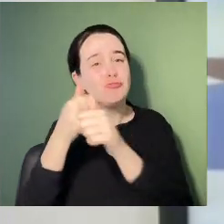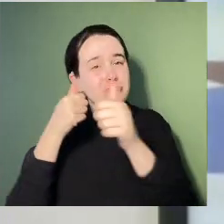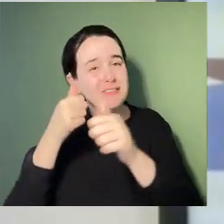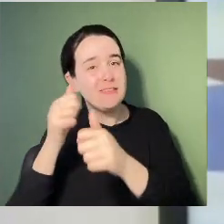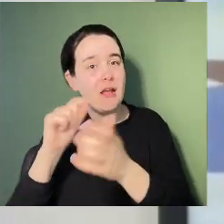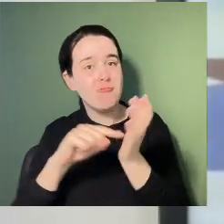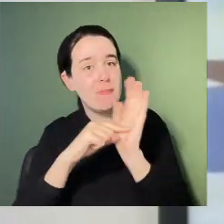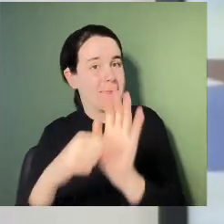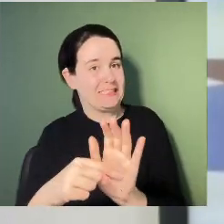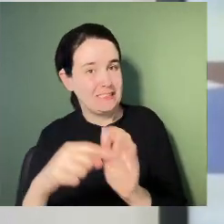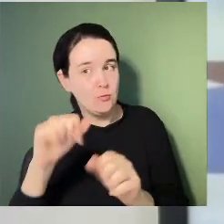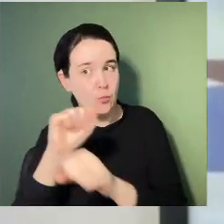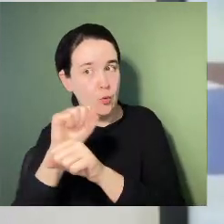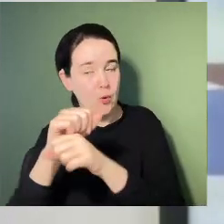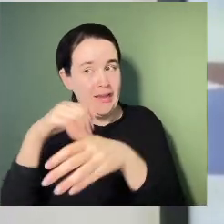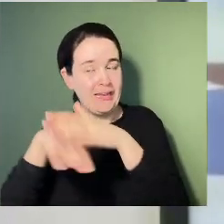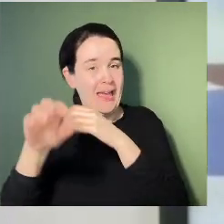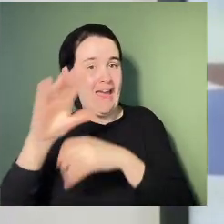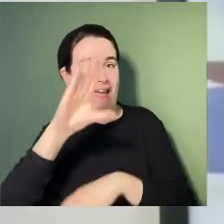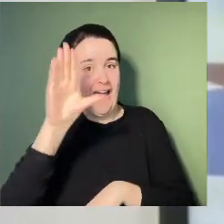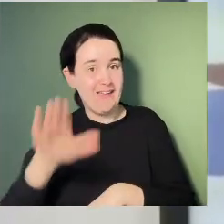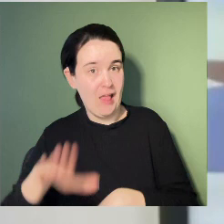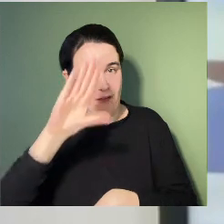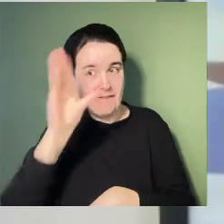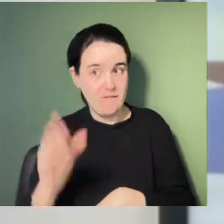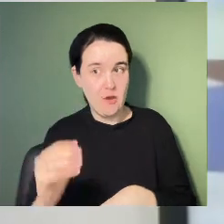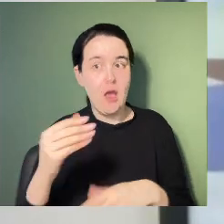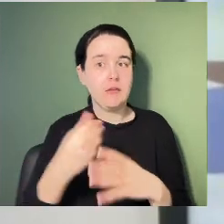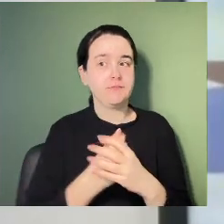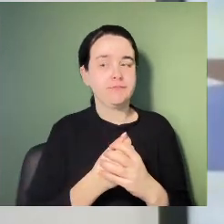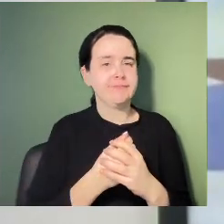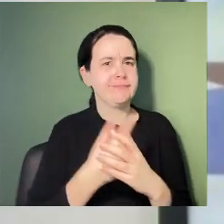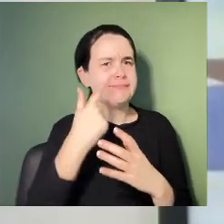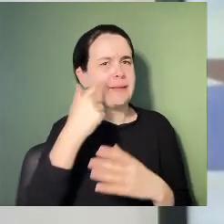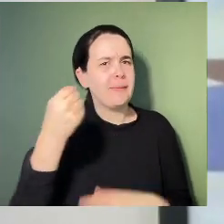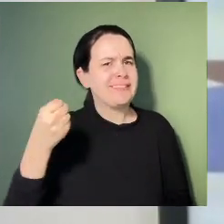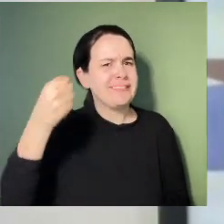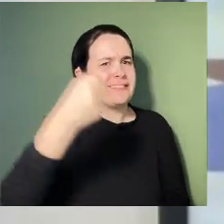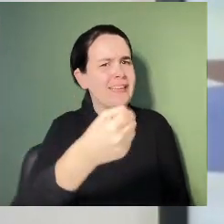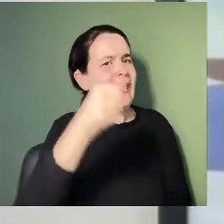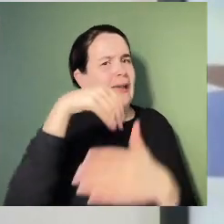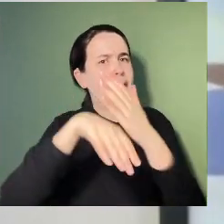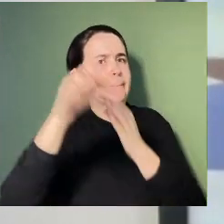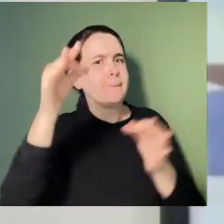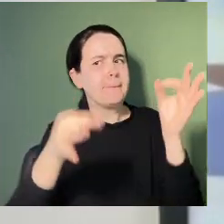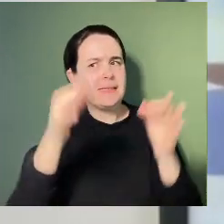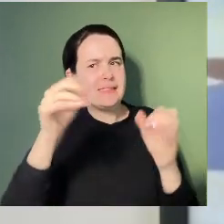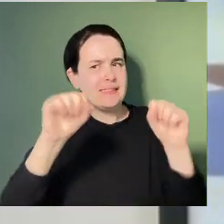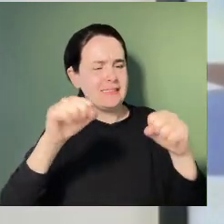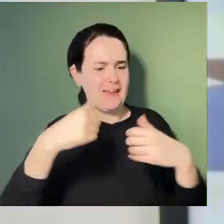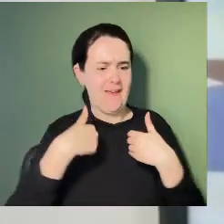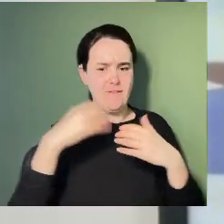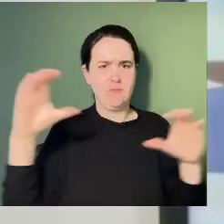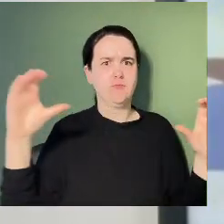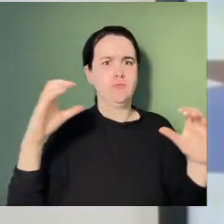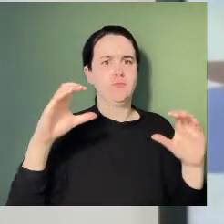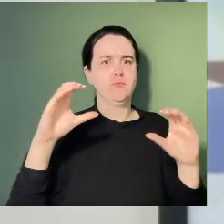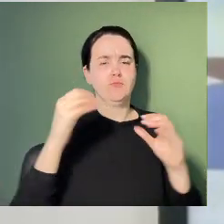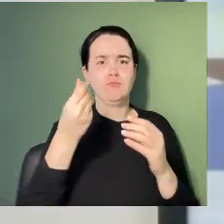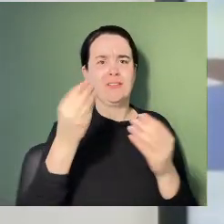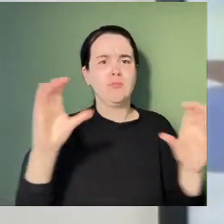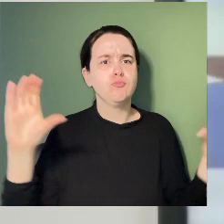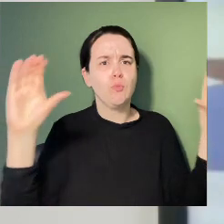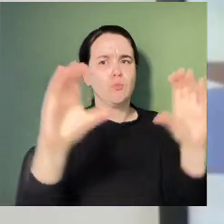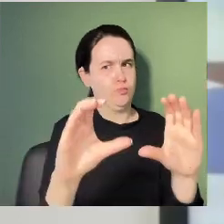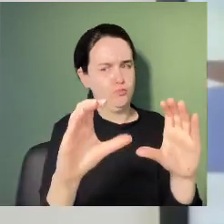of the major industries that seem to have a stake in our politics are represented by donors in the mining and the